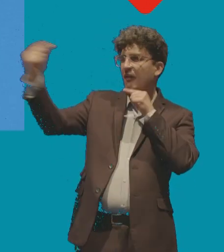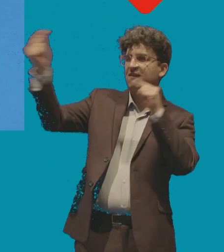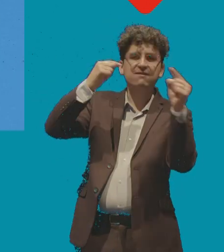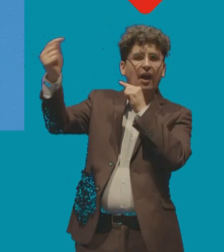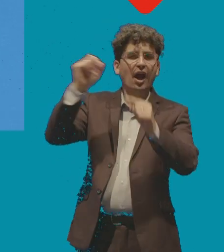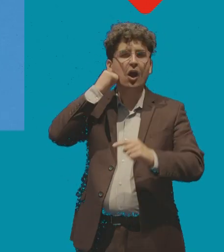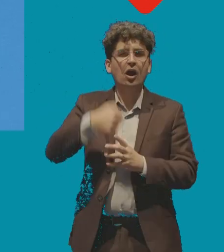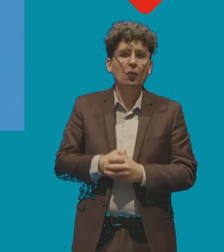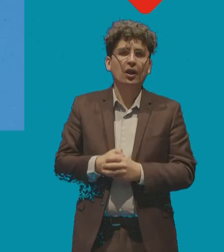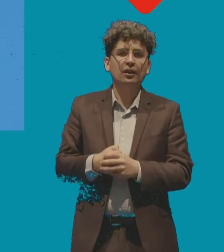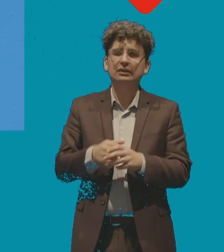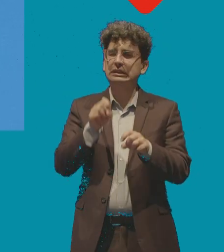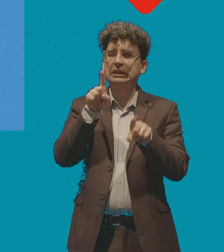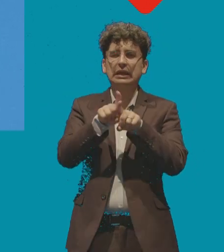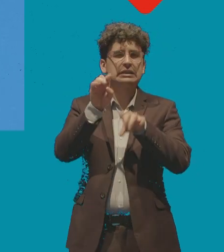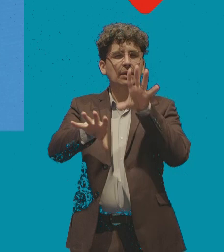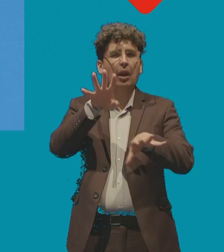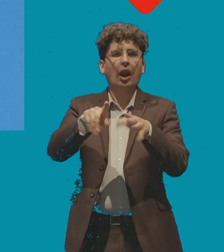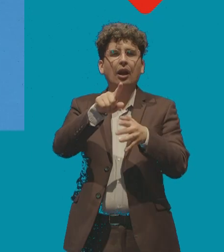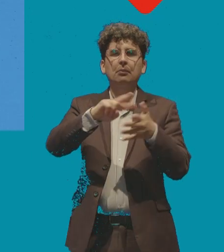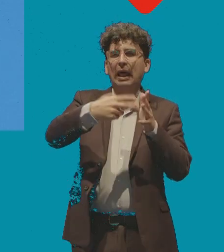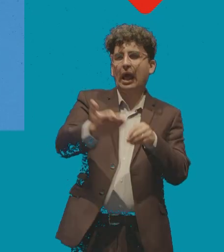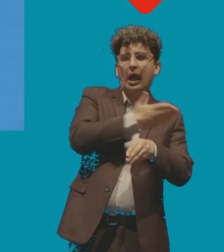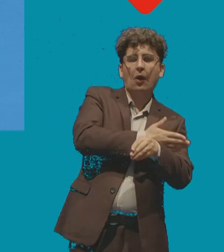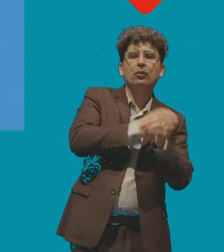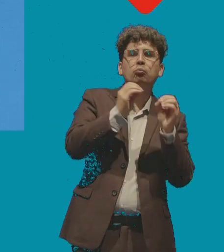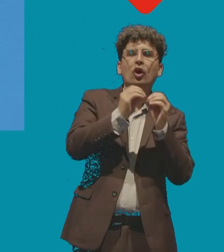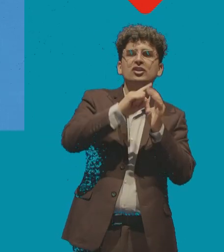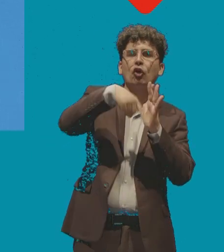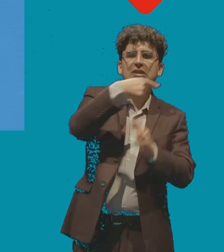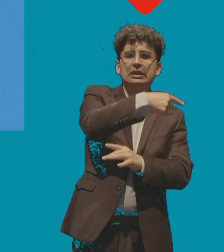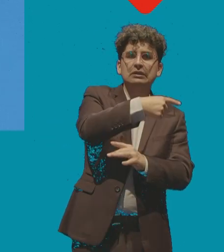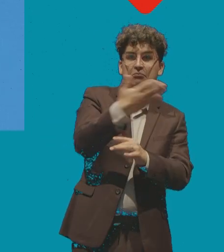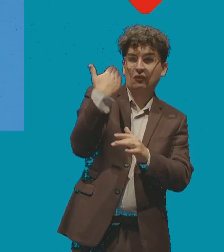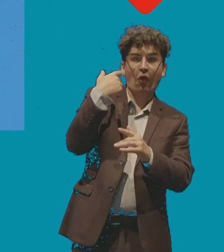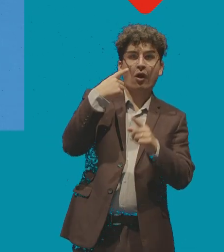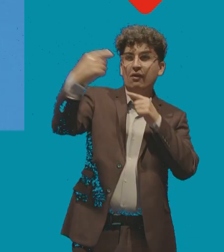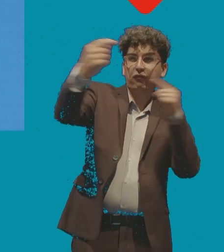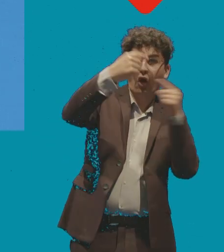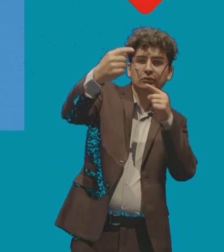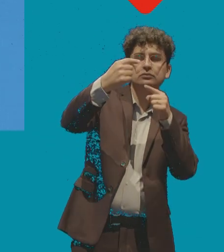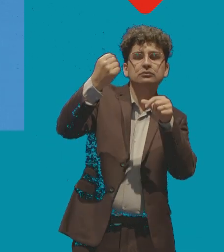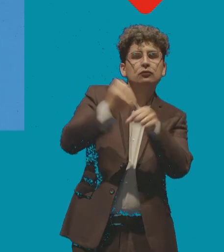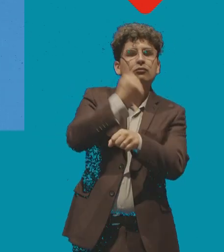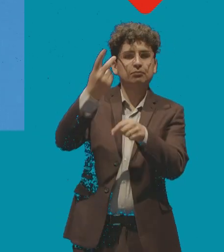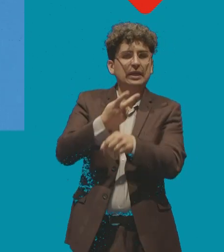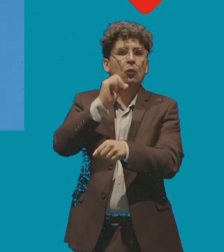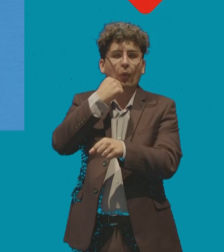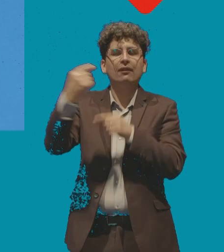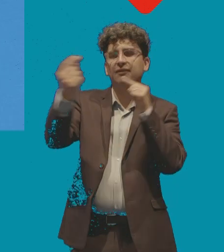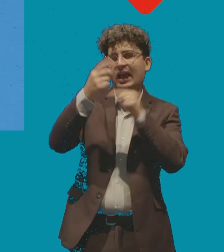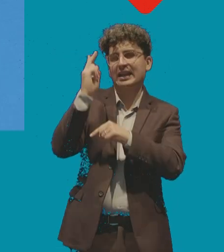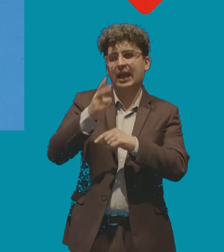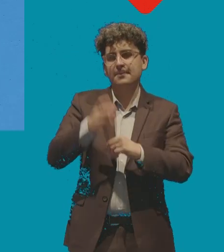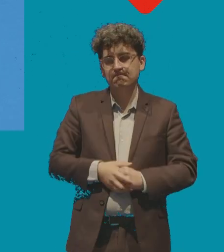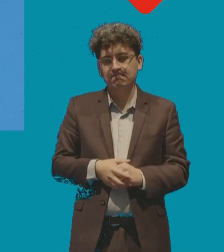as we did with similar plans announced under Boris Johnson. We fought and won before, and we will do so again. Conference winning